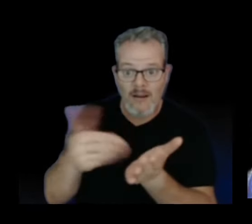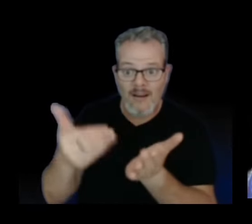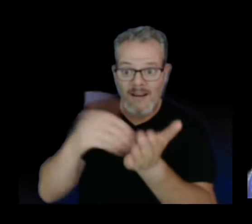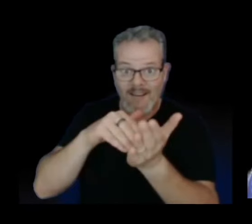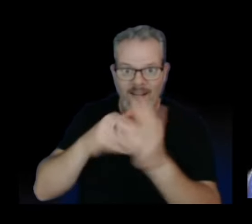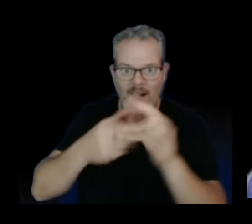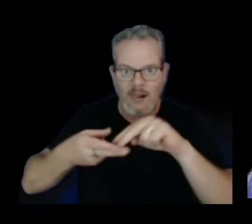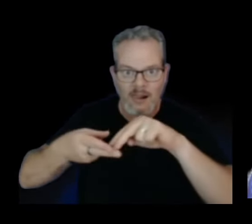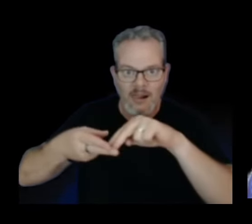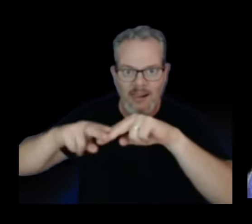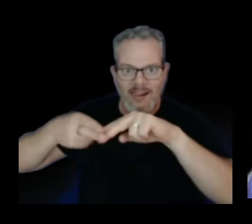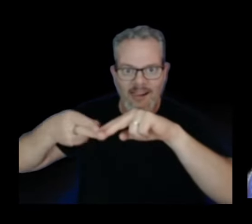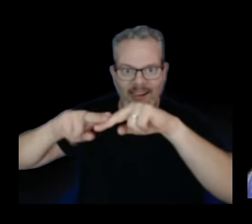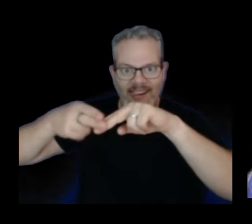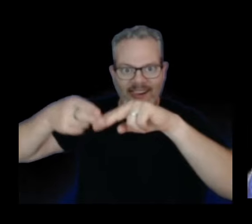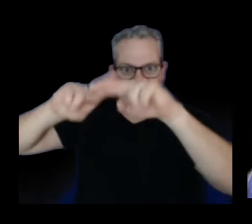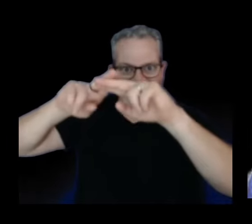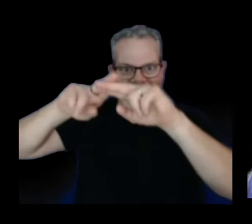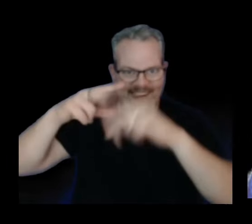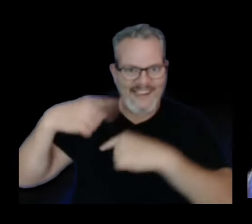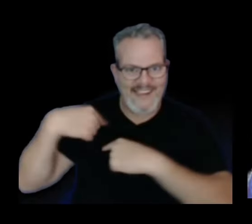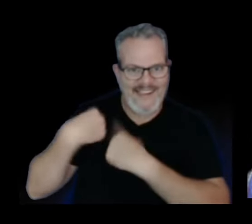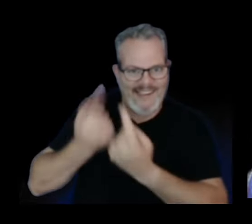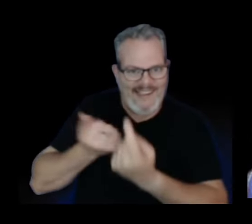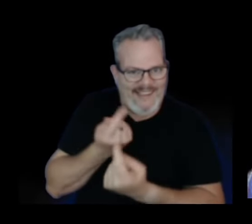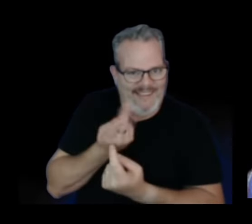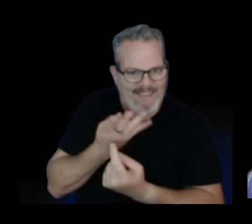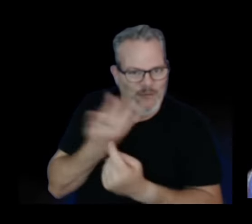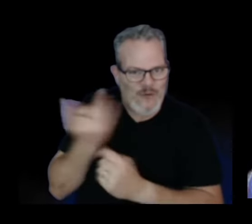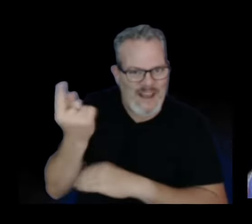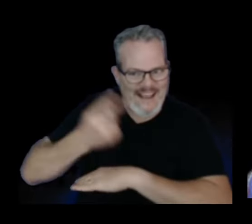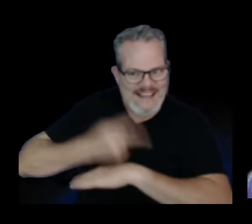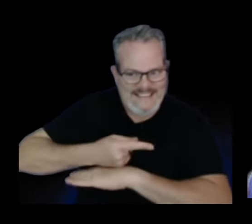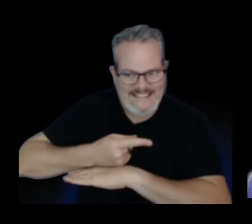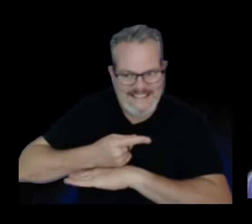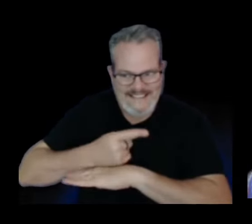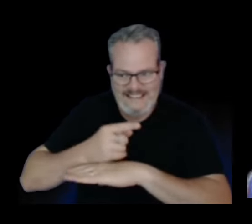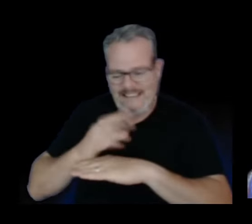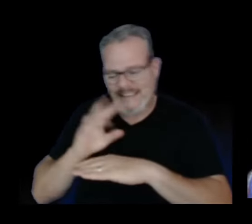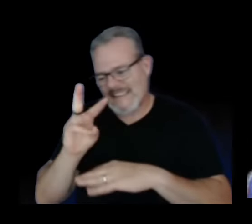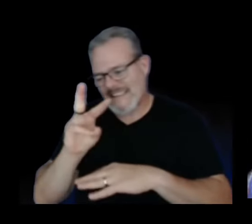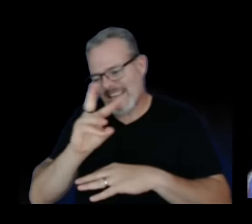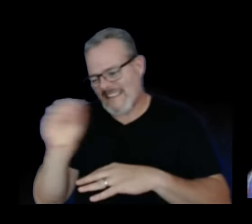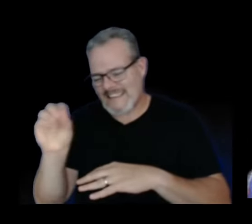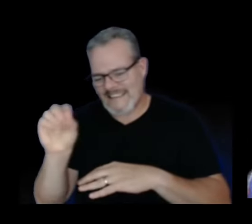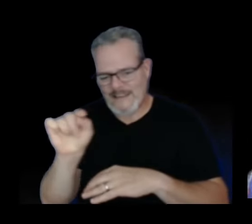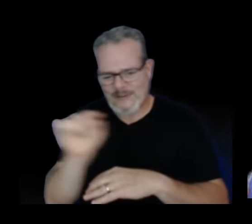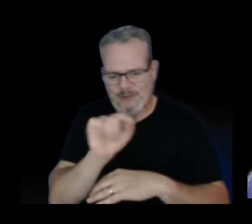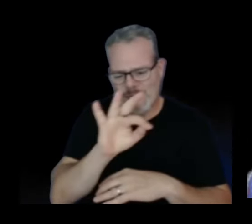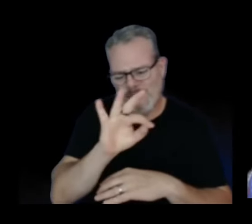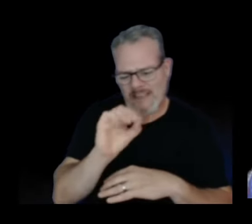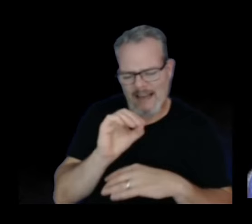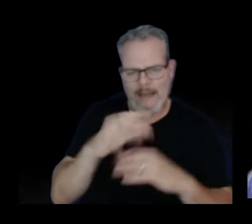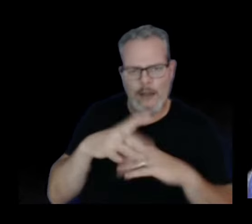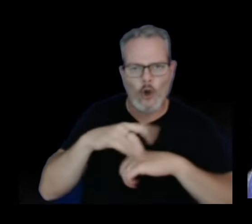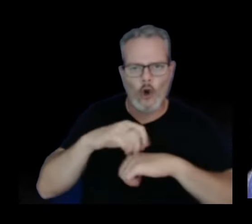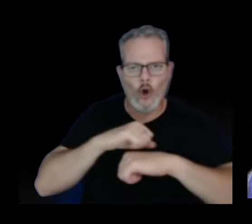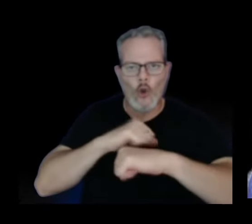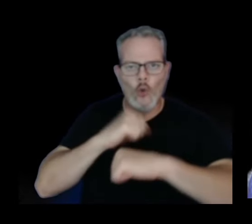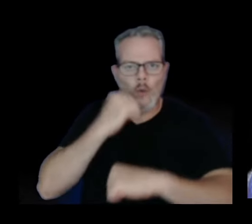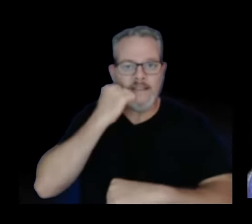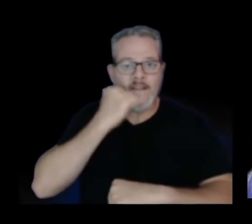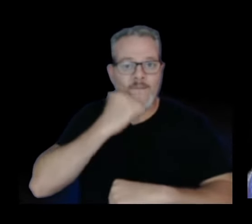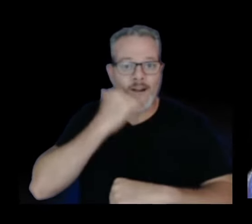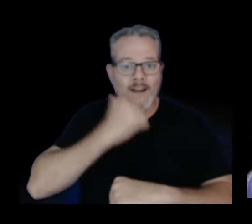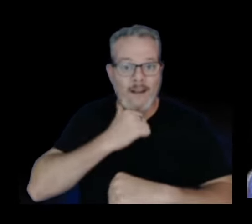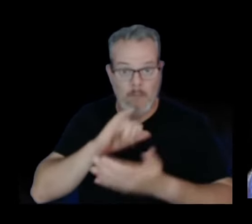bit in the past few days, up to between 60 and 90 earthquakes per day or so, which is an